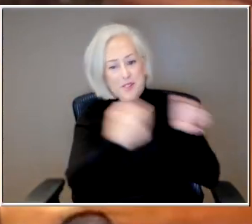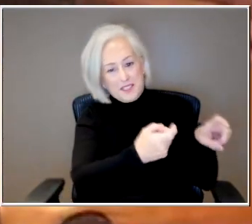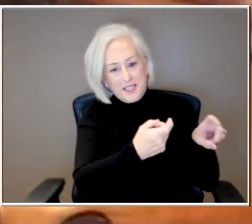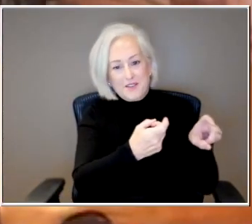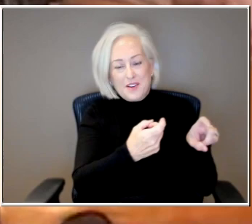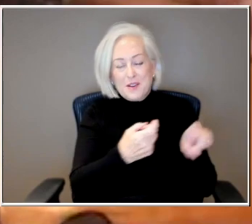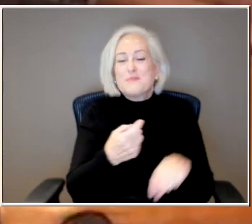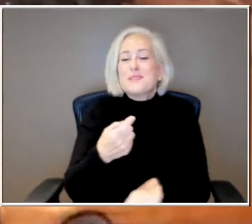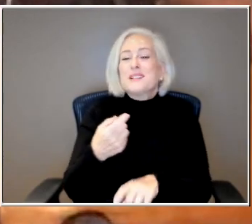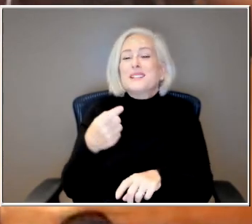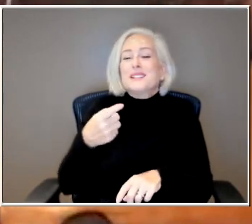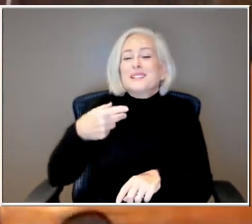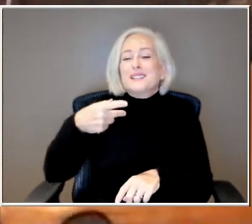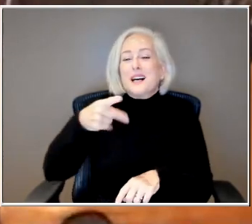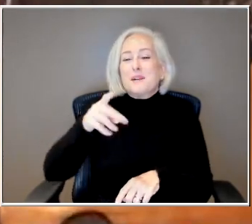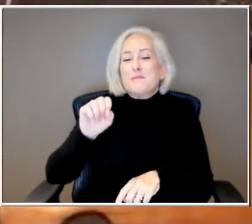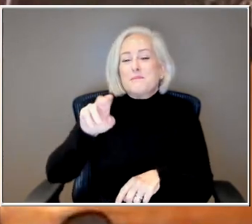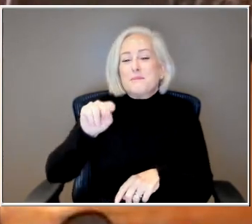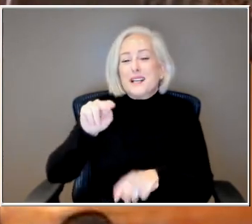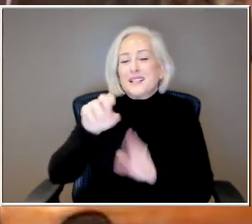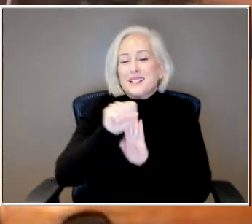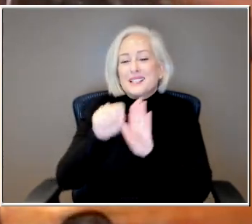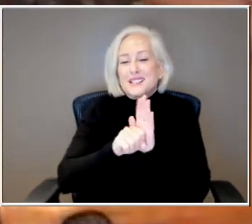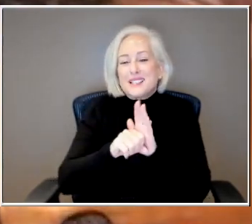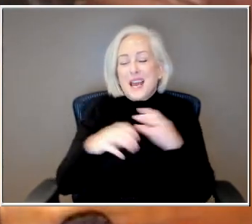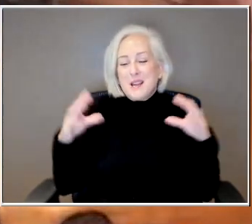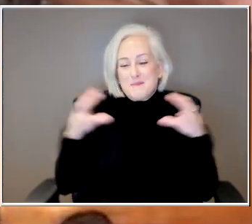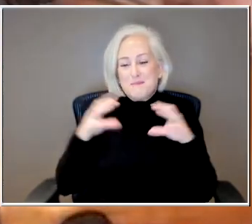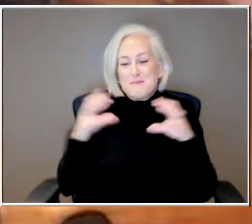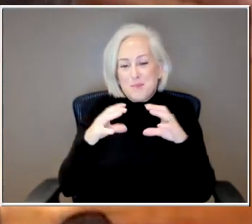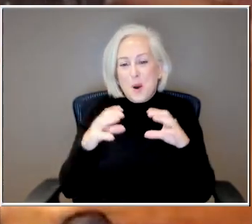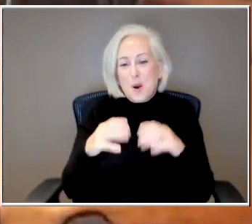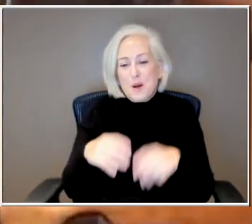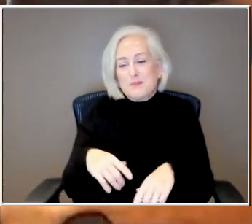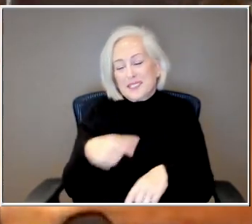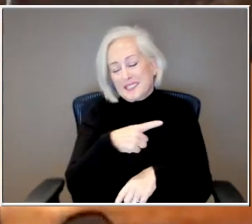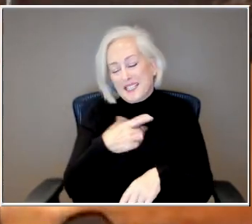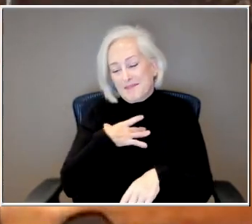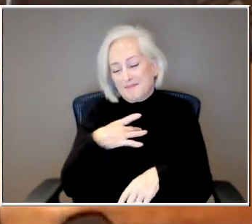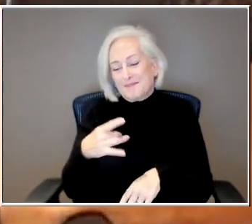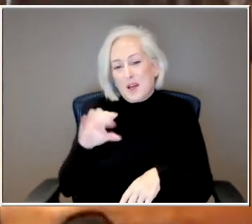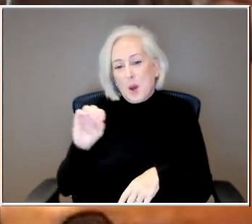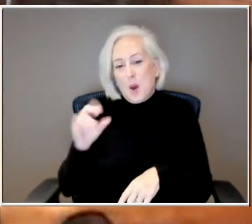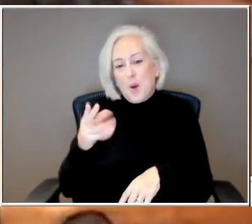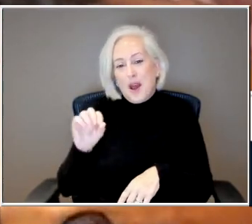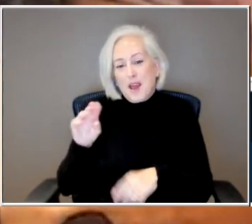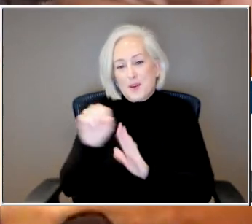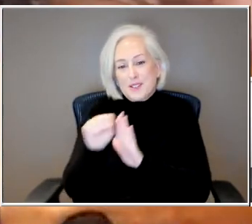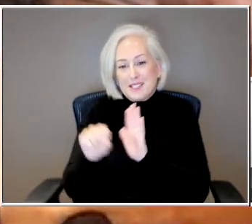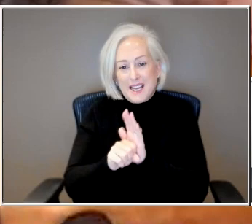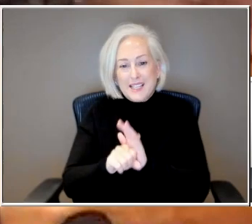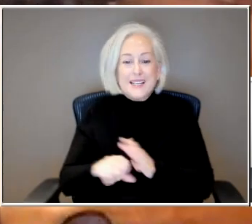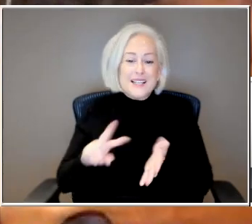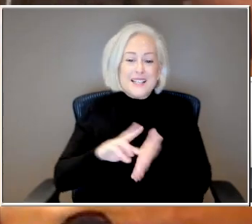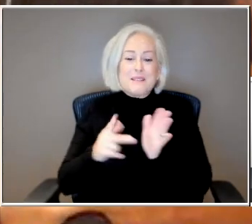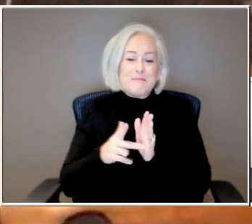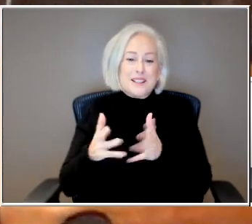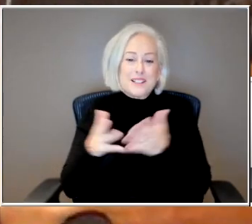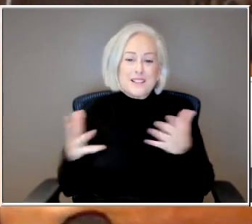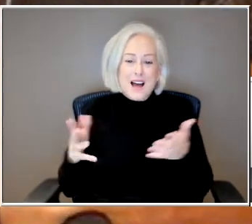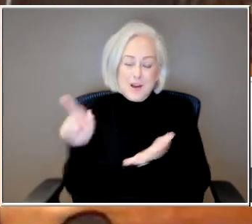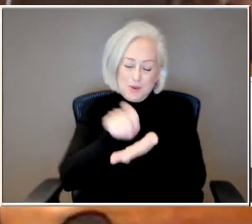fan. And they signed it and sent it off to him, and it meant a lot to me what they wrote to him.